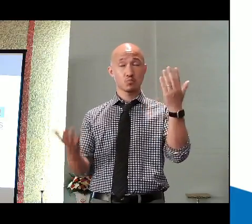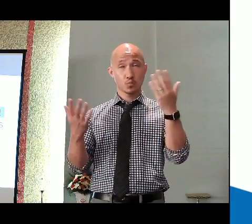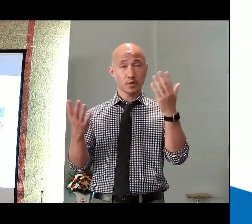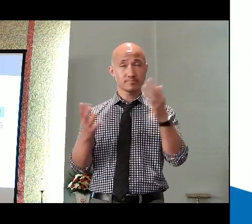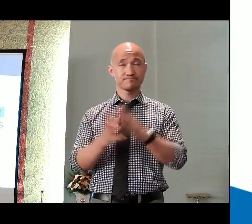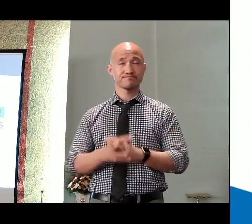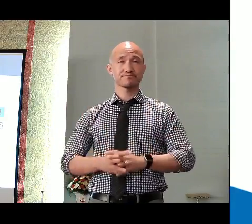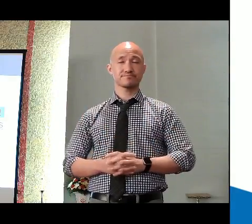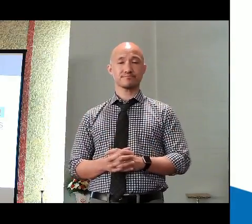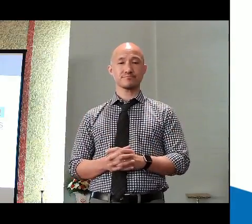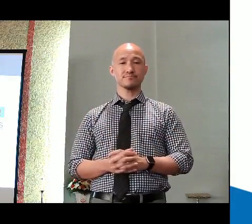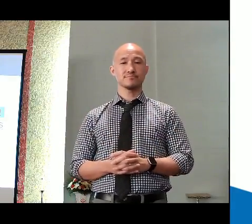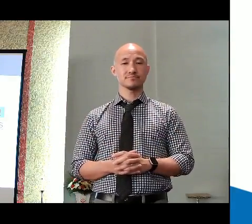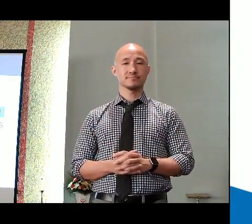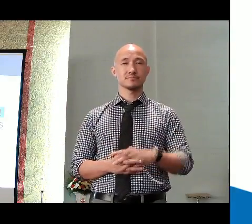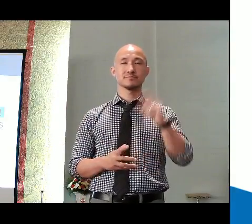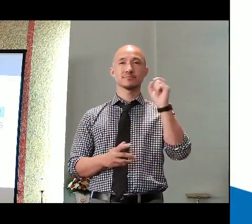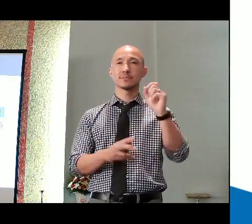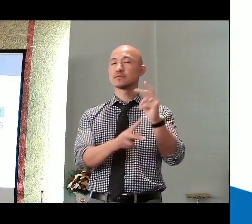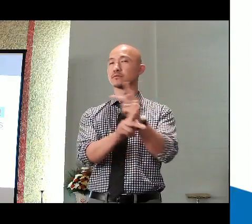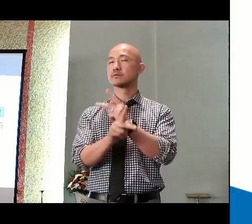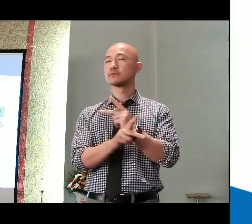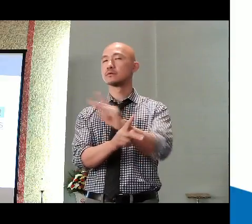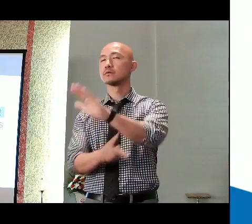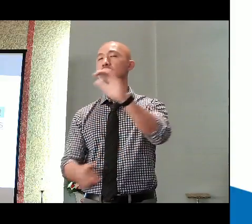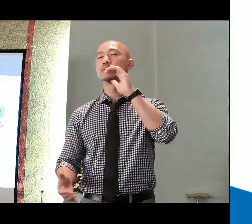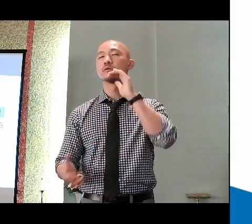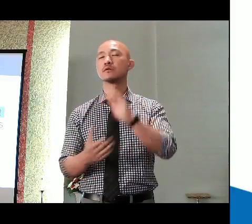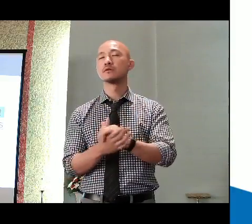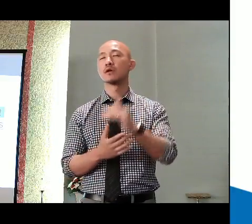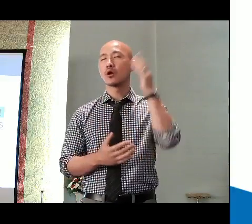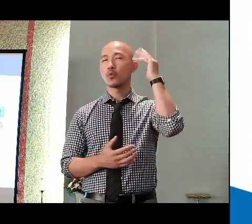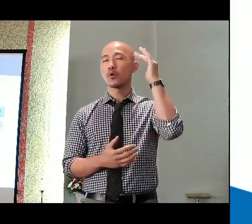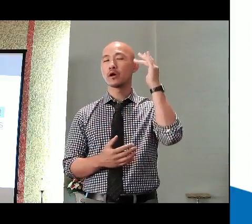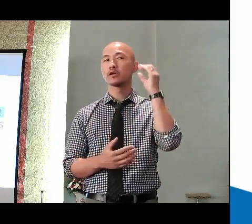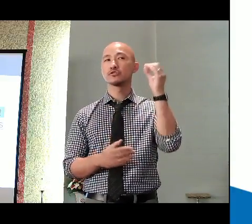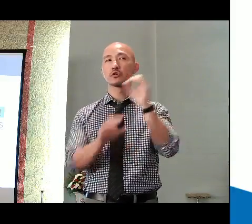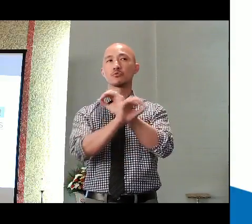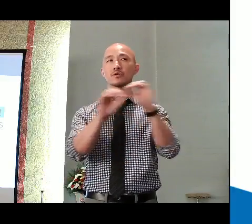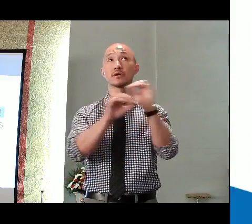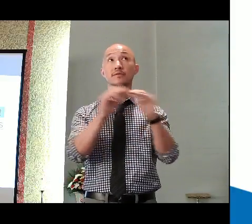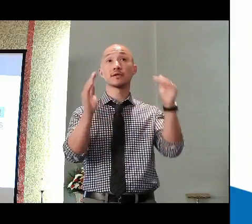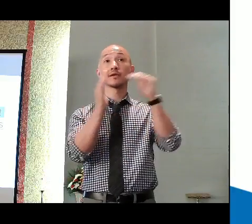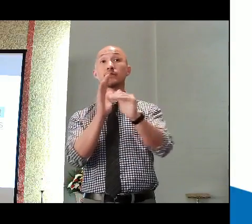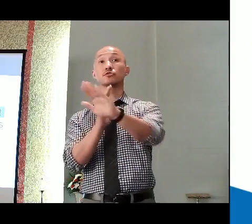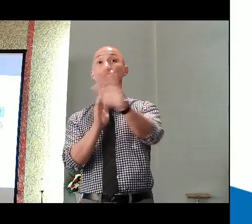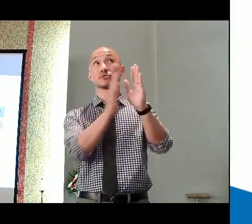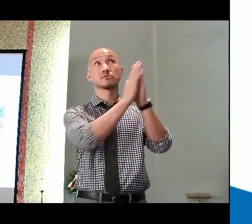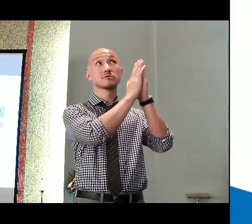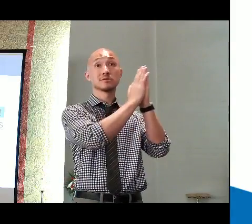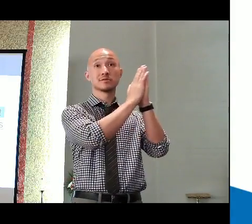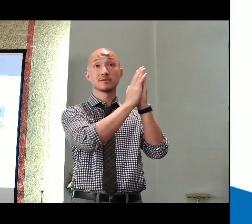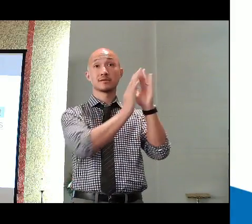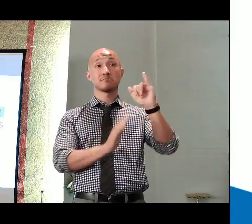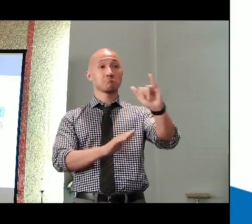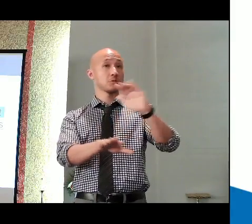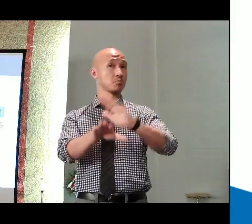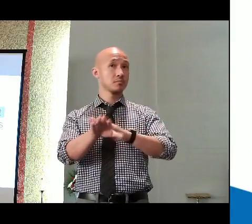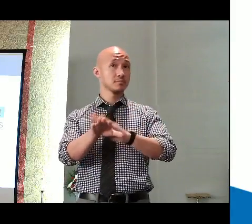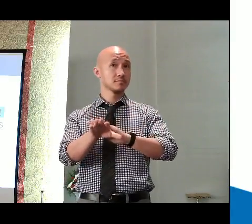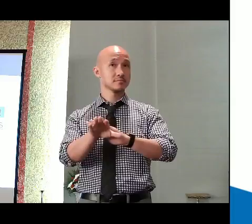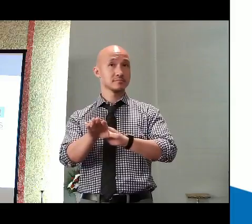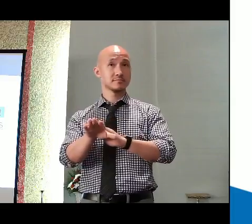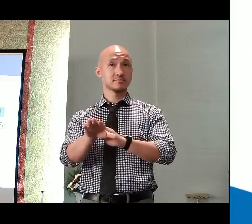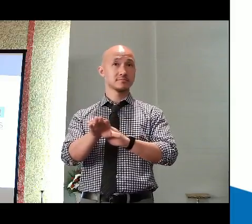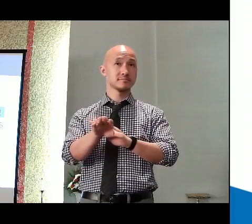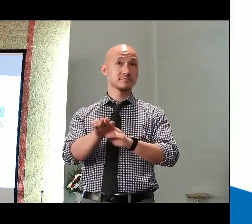He says, so that nothing will hinder your prayers. That's the warning that